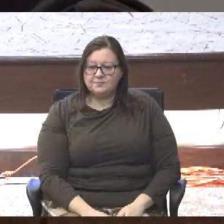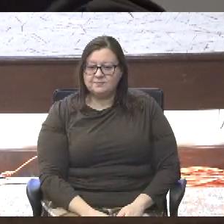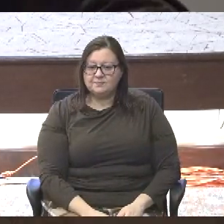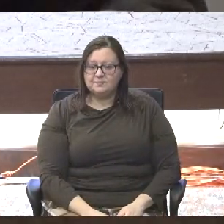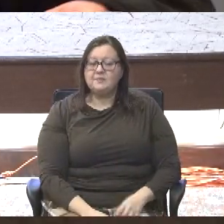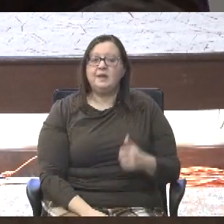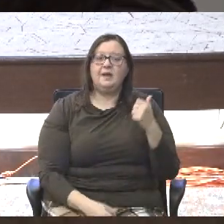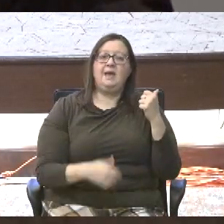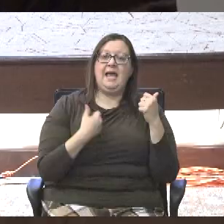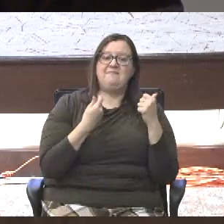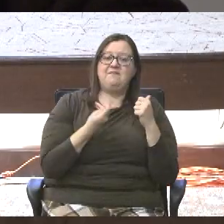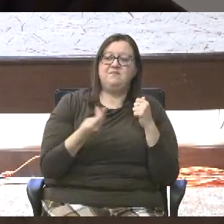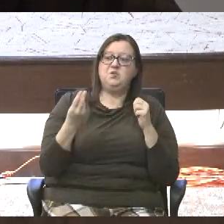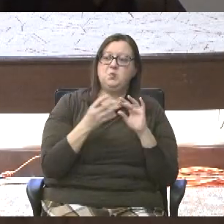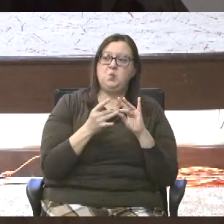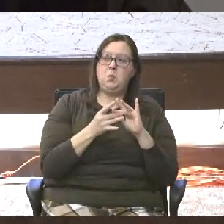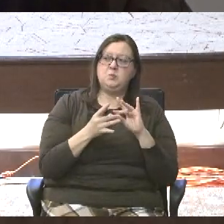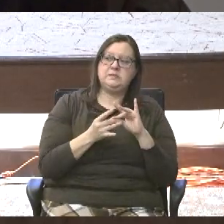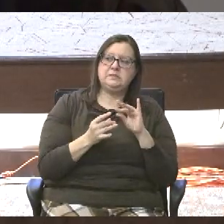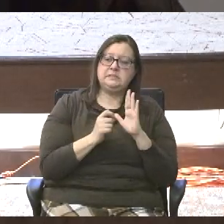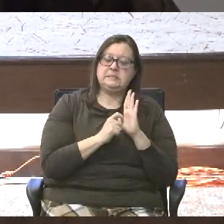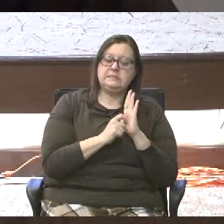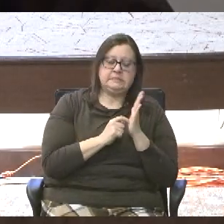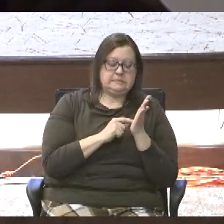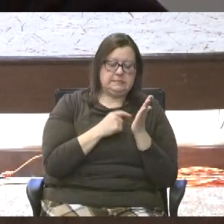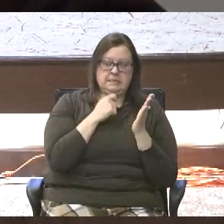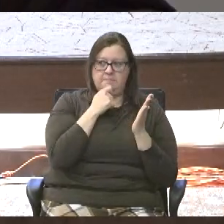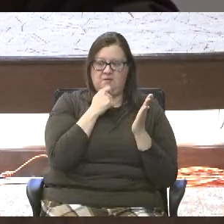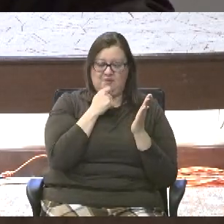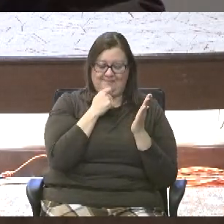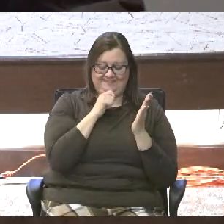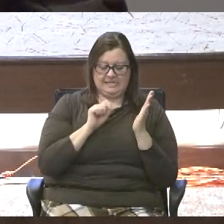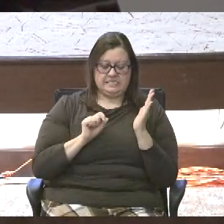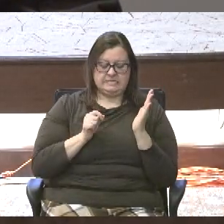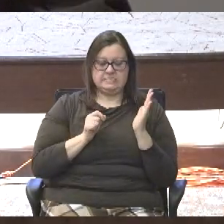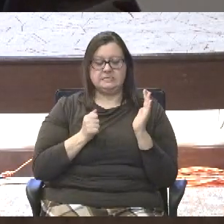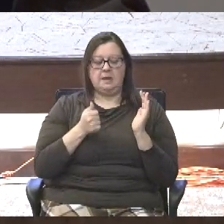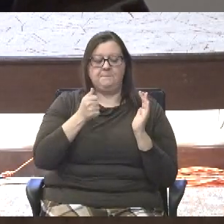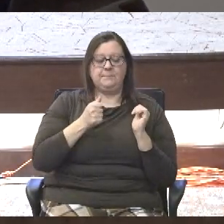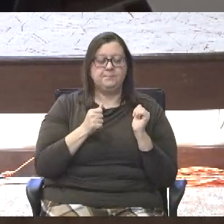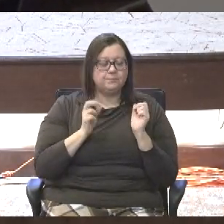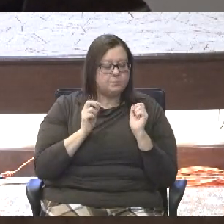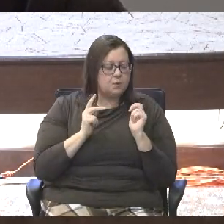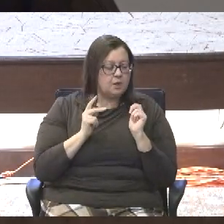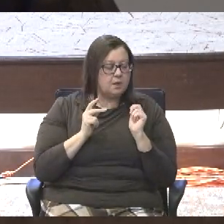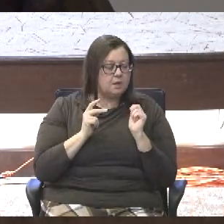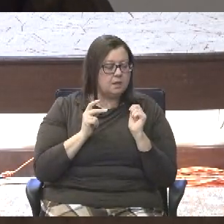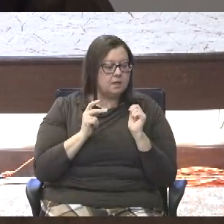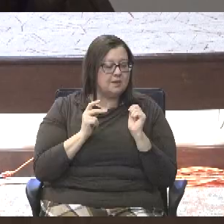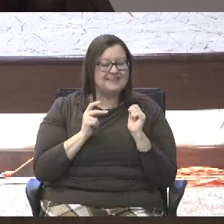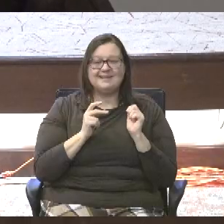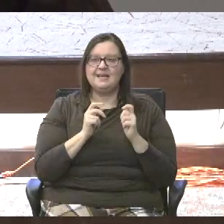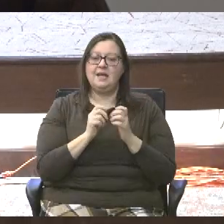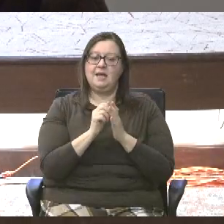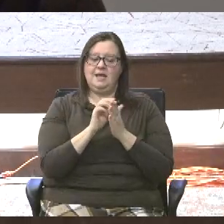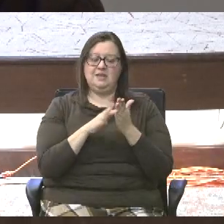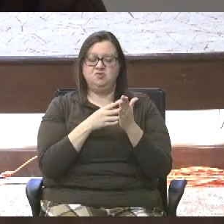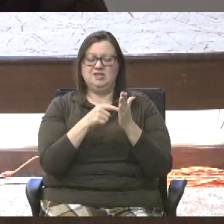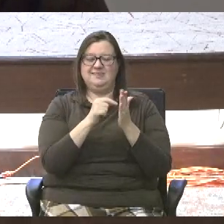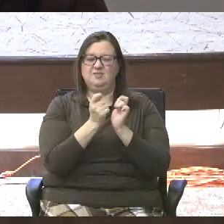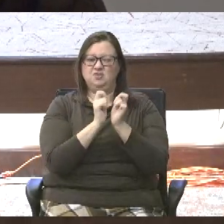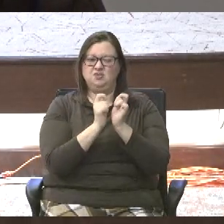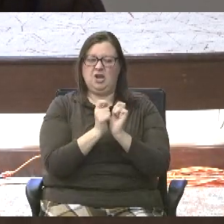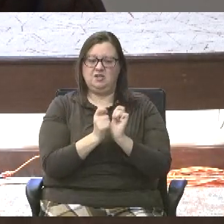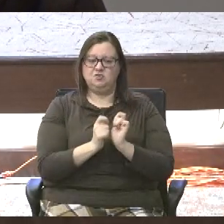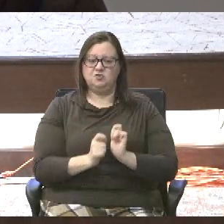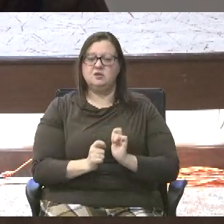I do have a couple of notes. Sorry, microphone's off a little bit. I do have a couple notes on changes to the agenda today, Council. First,